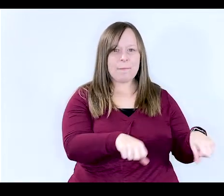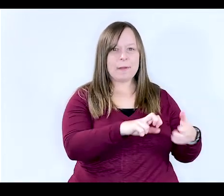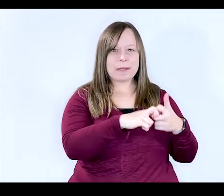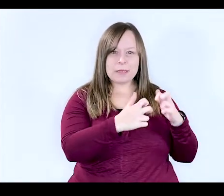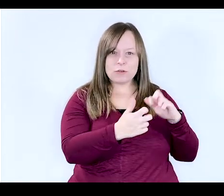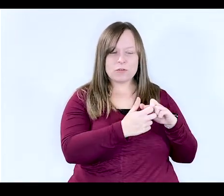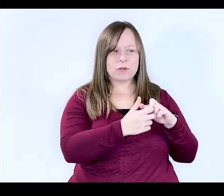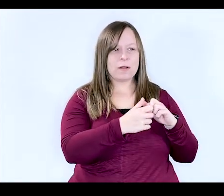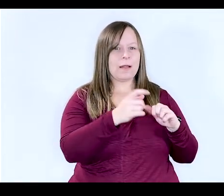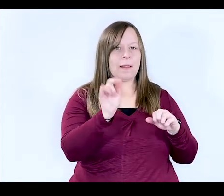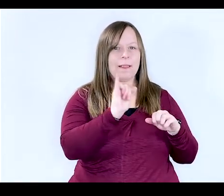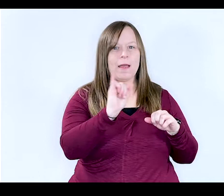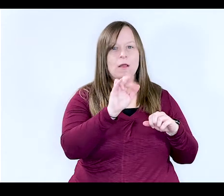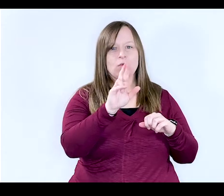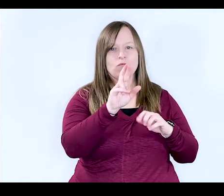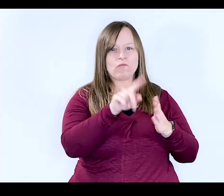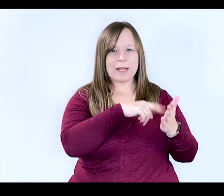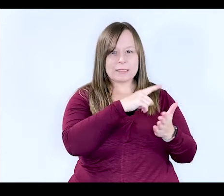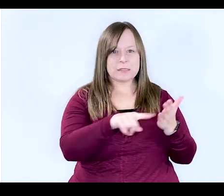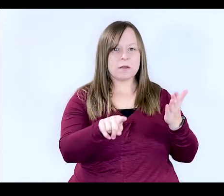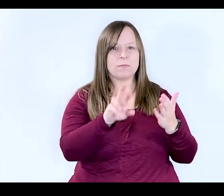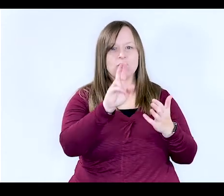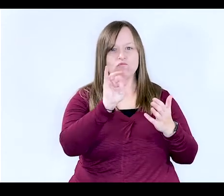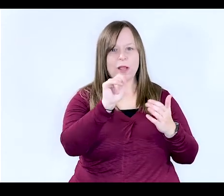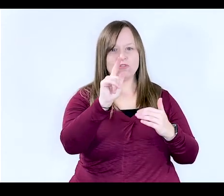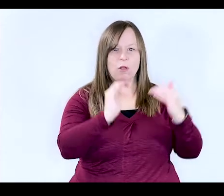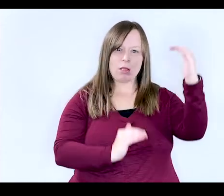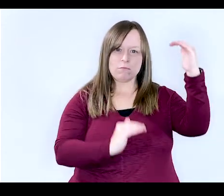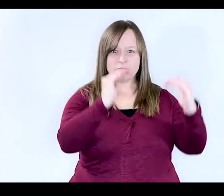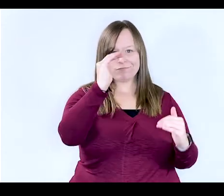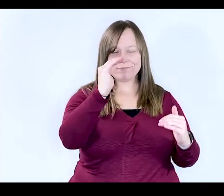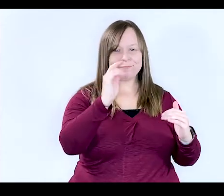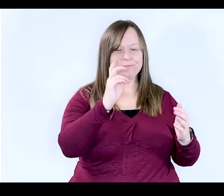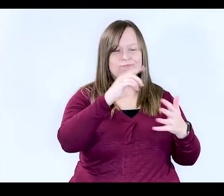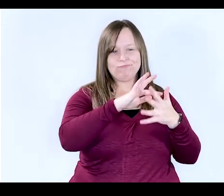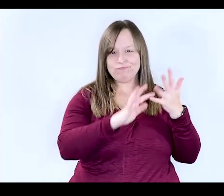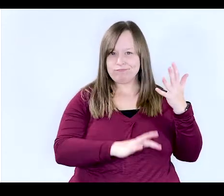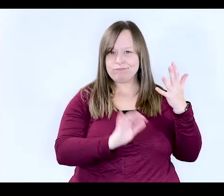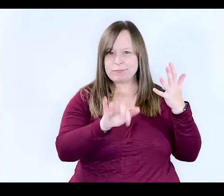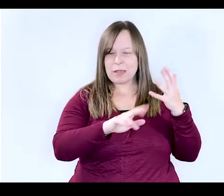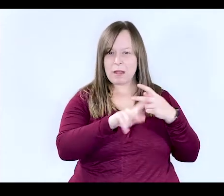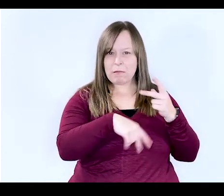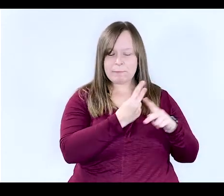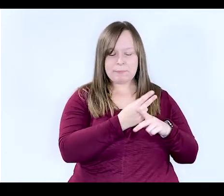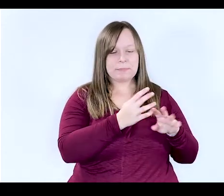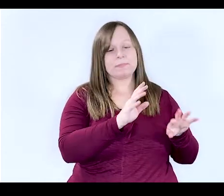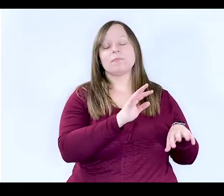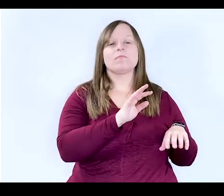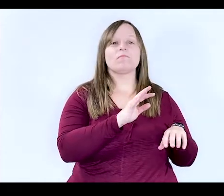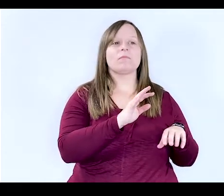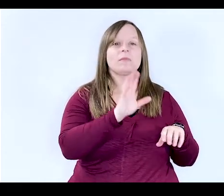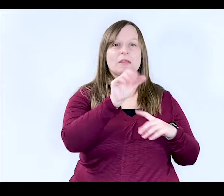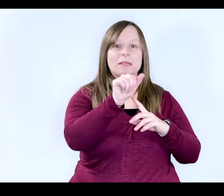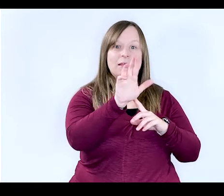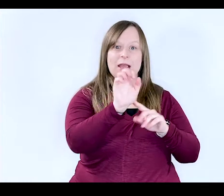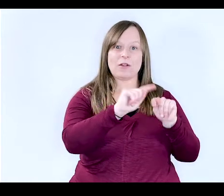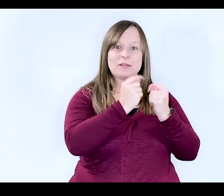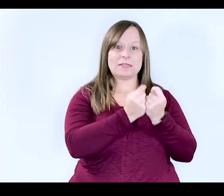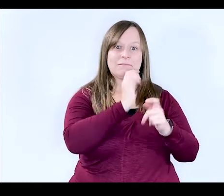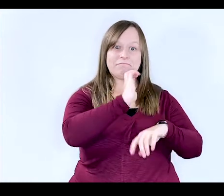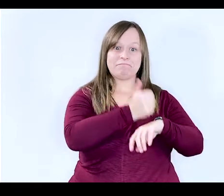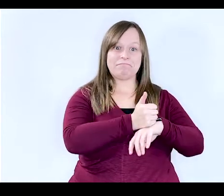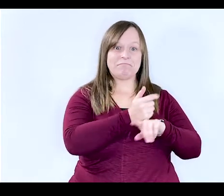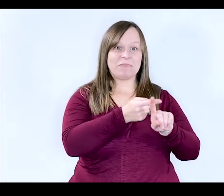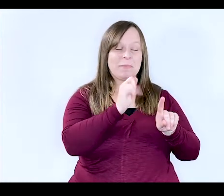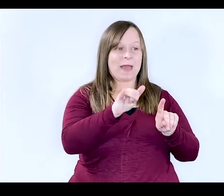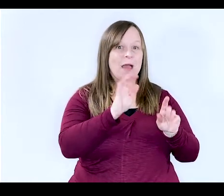systemic issues such as racism and racial inequality, etc. And the C.A.R.E team was formed